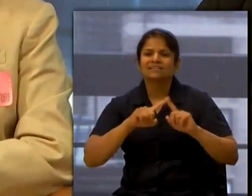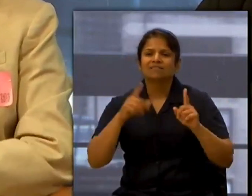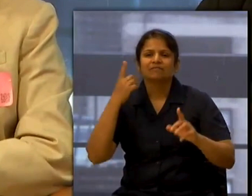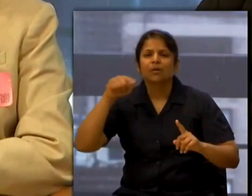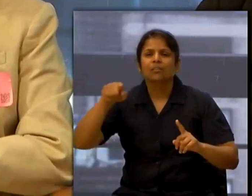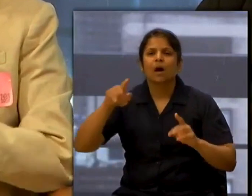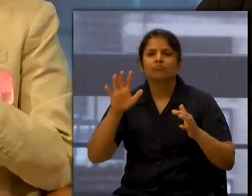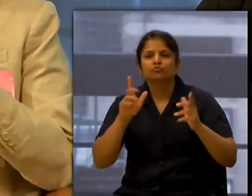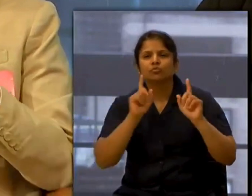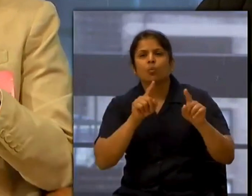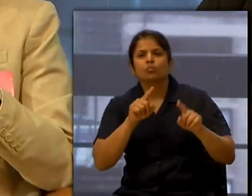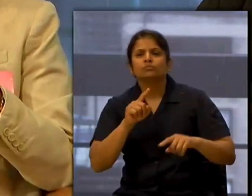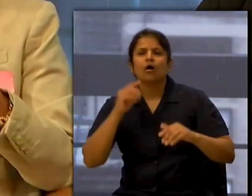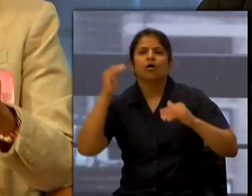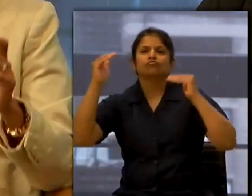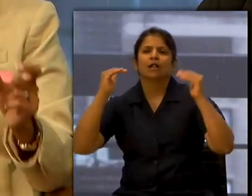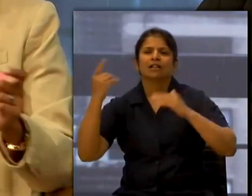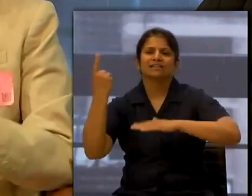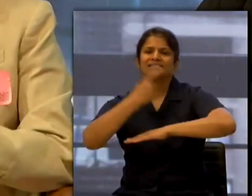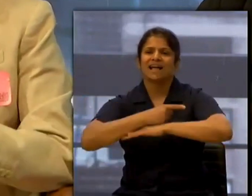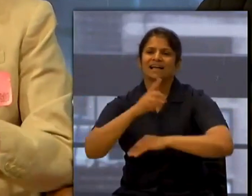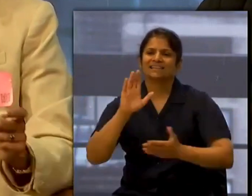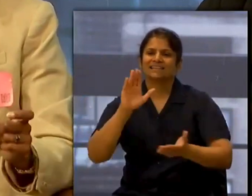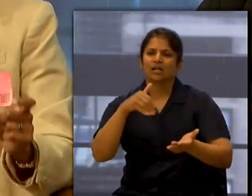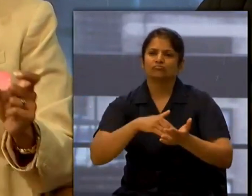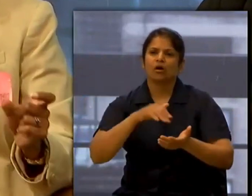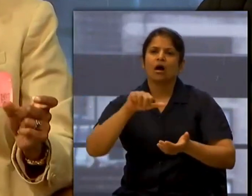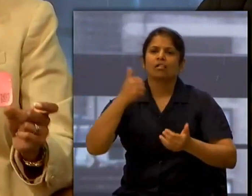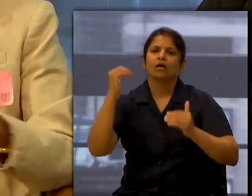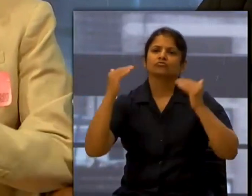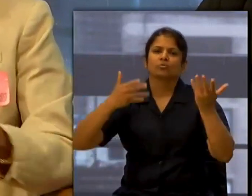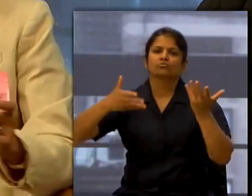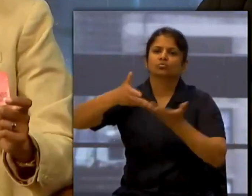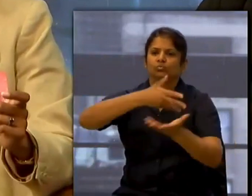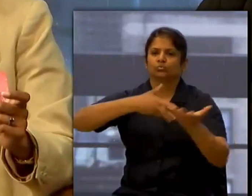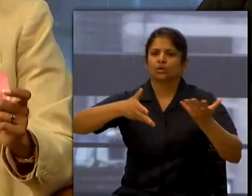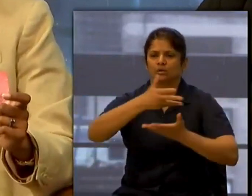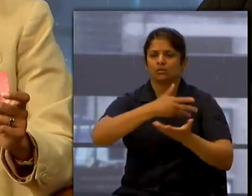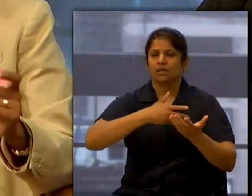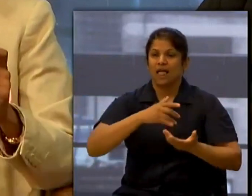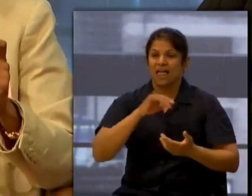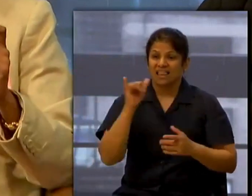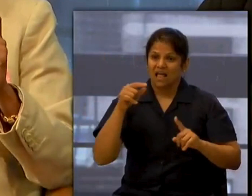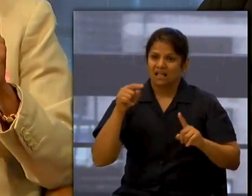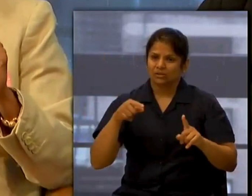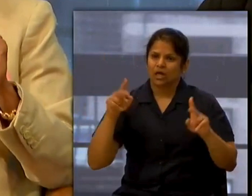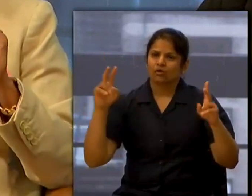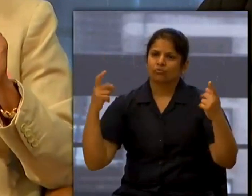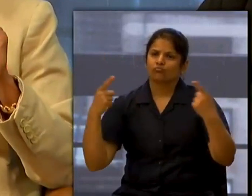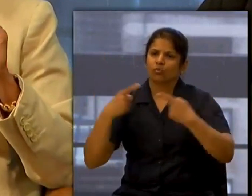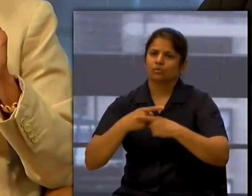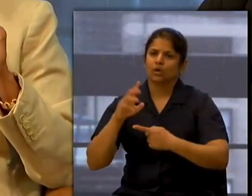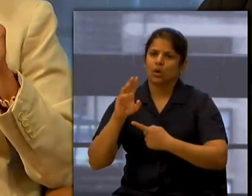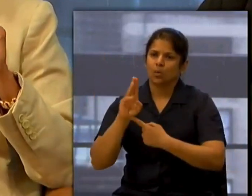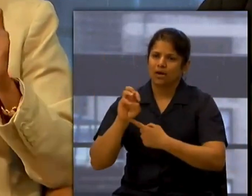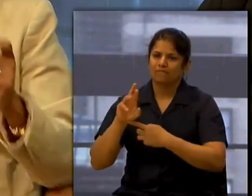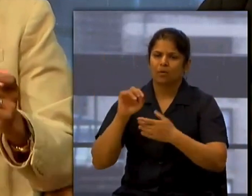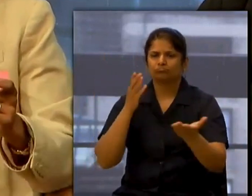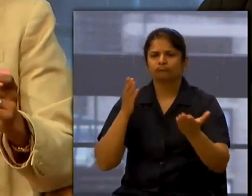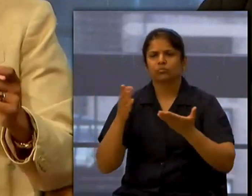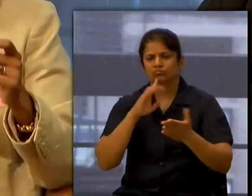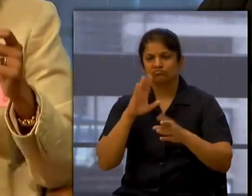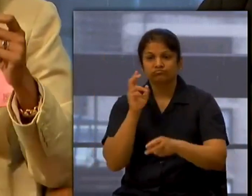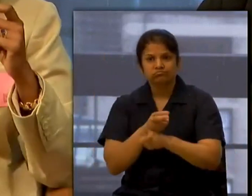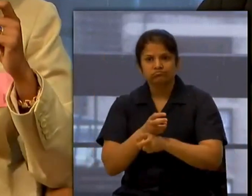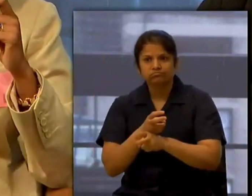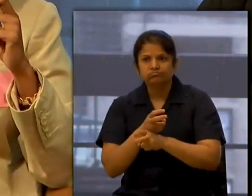their peers. And it's really challenging to be able to do that sort of cross-waiver services. And so that's sort of a more granular example